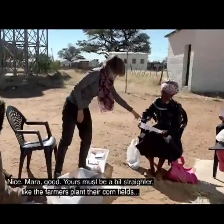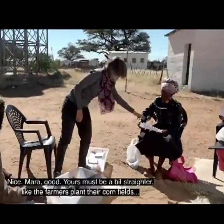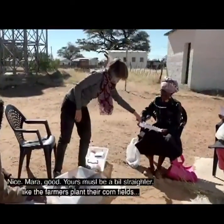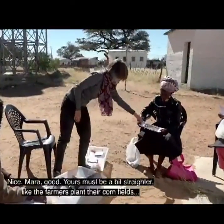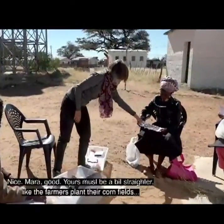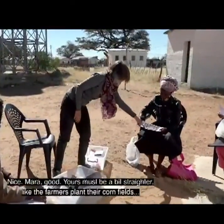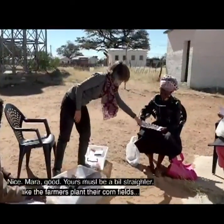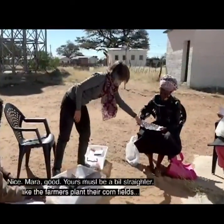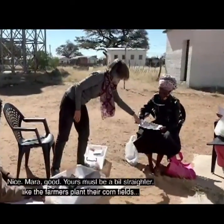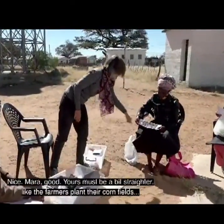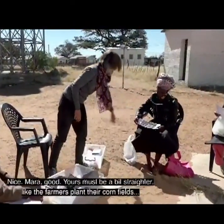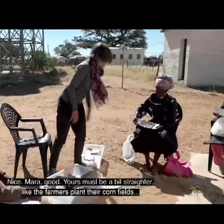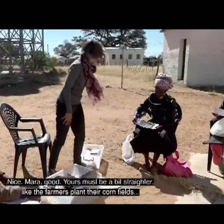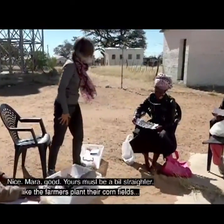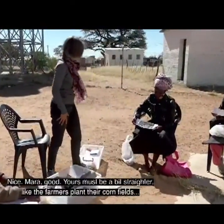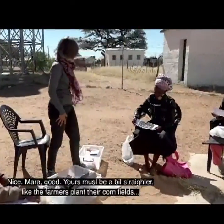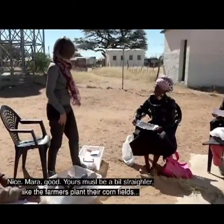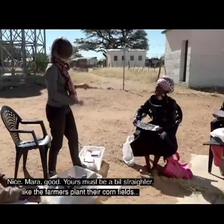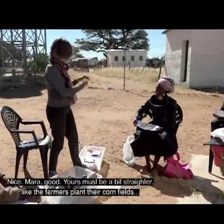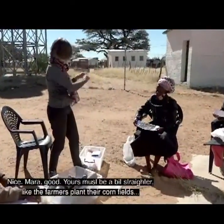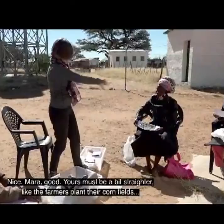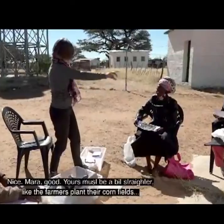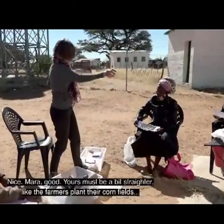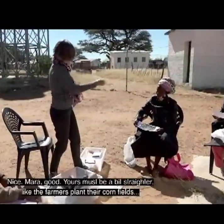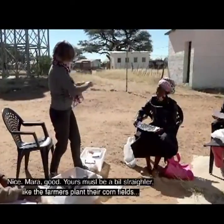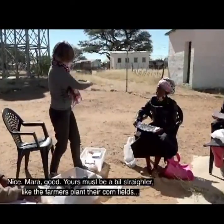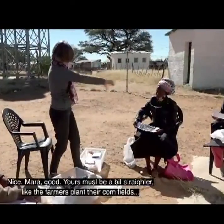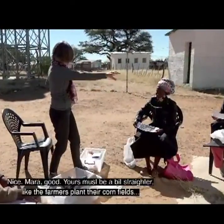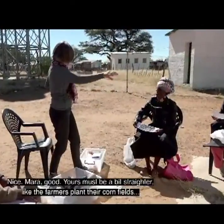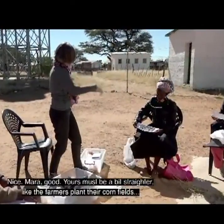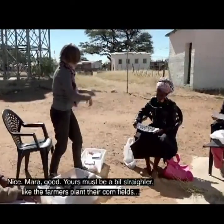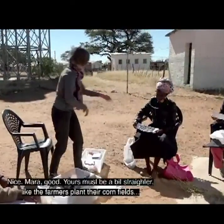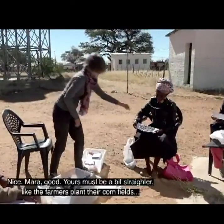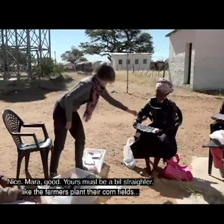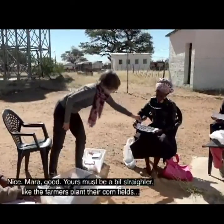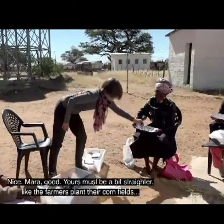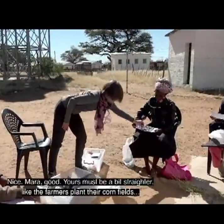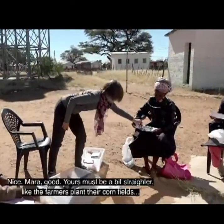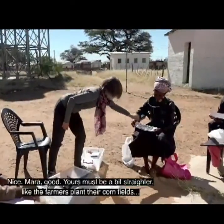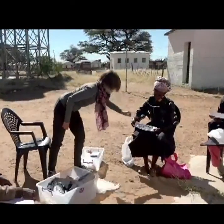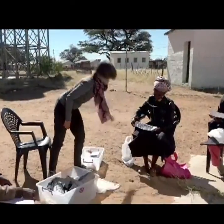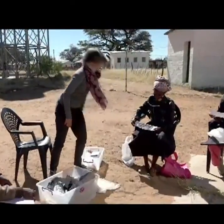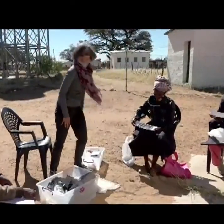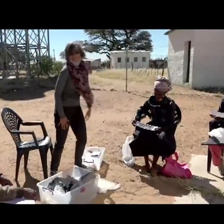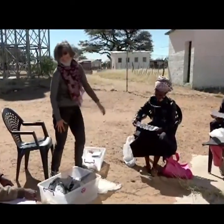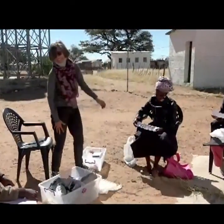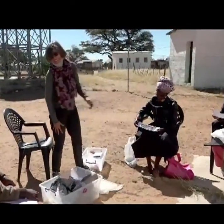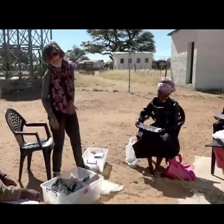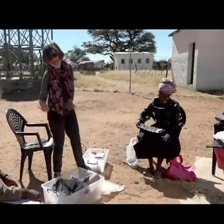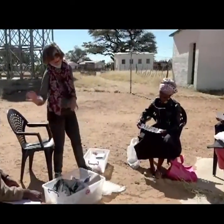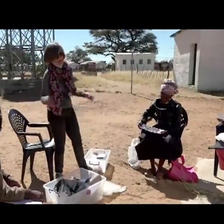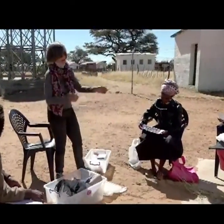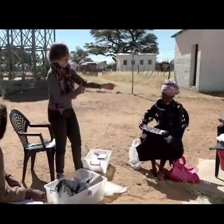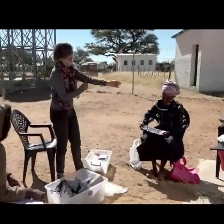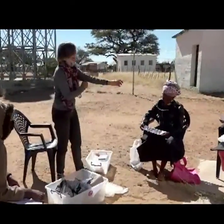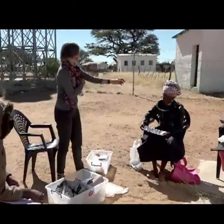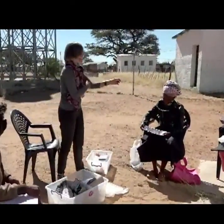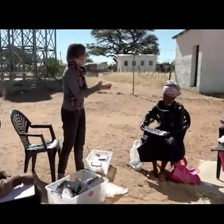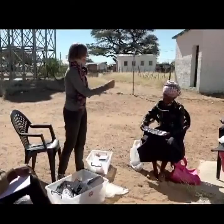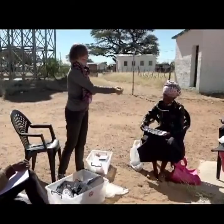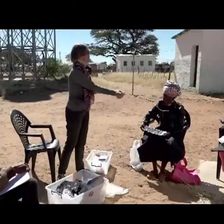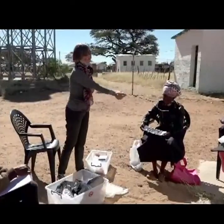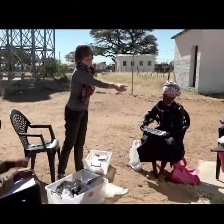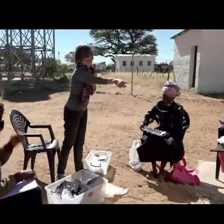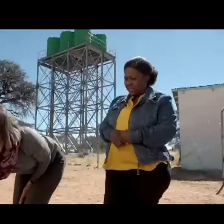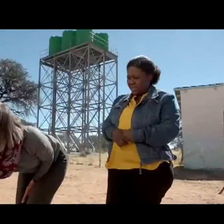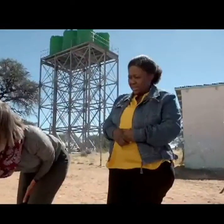Let's see, Maria. Good. You have to put a bit meer daar gaan wees. Nee, soos die boere hulle mielies plant. Ja.